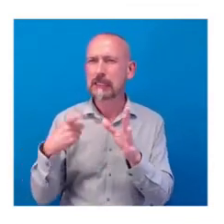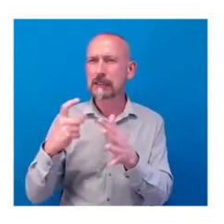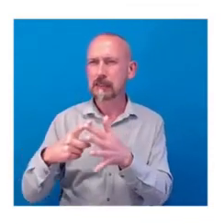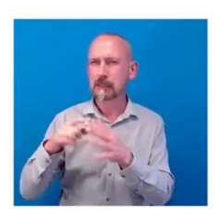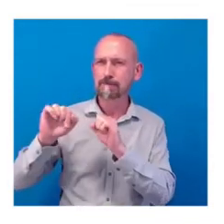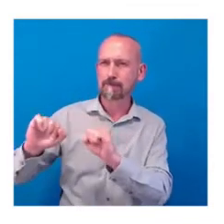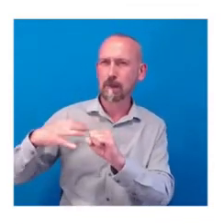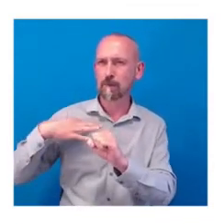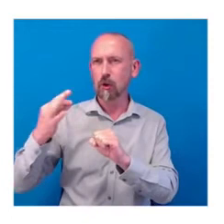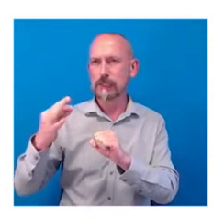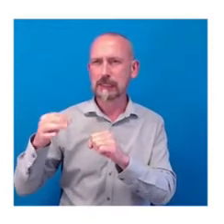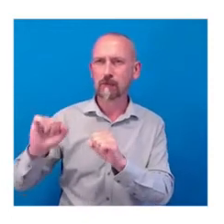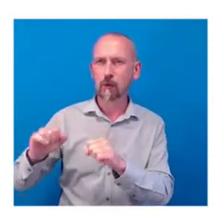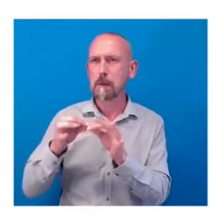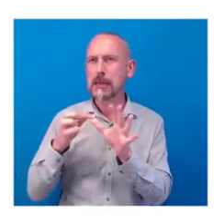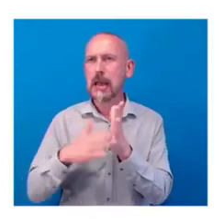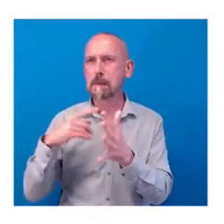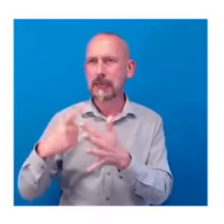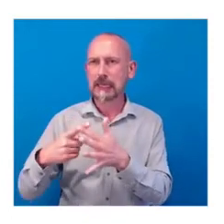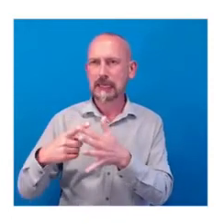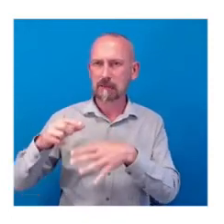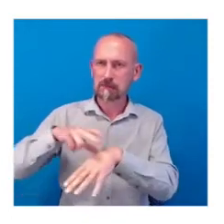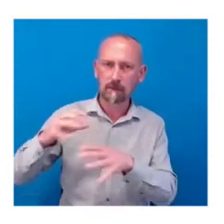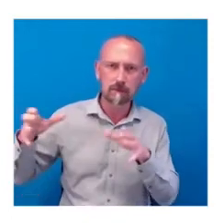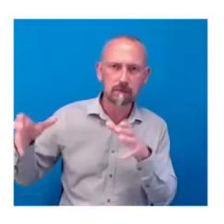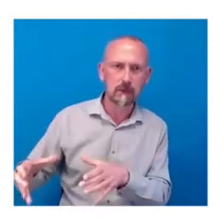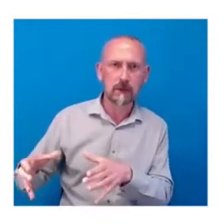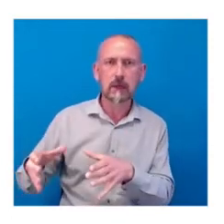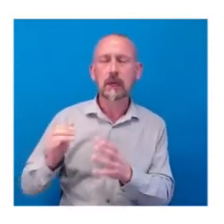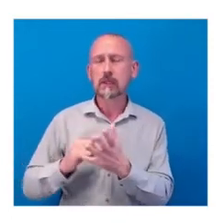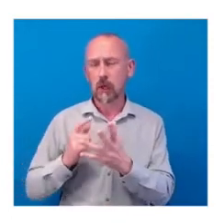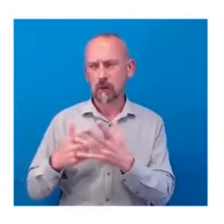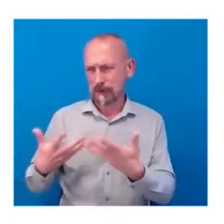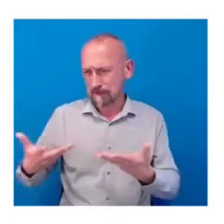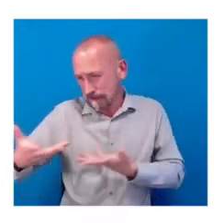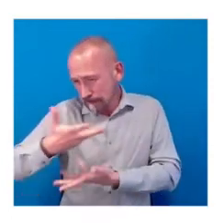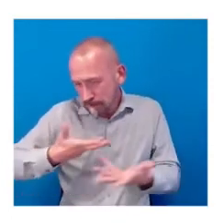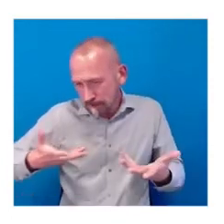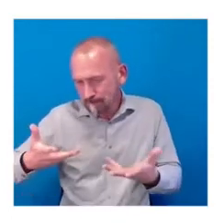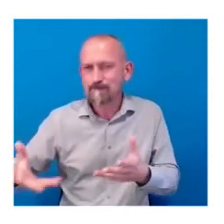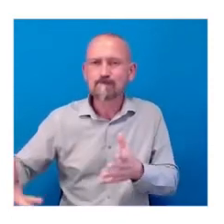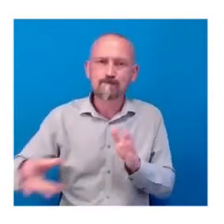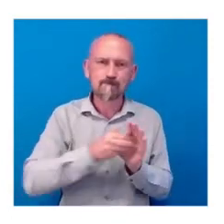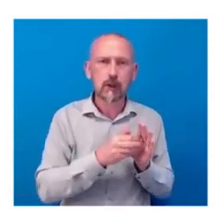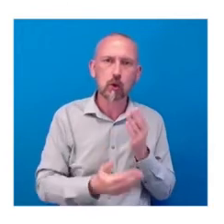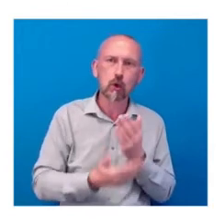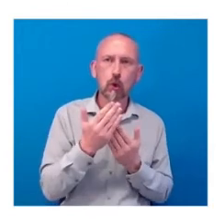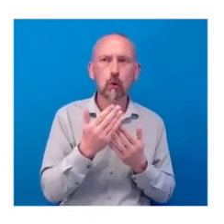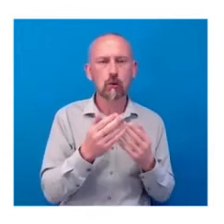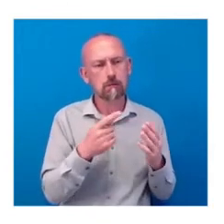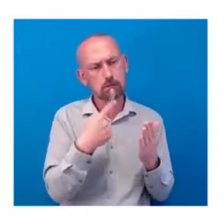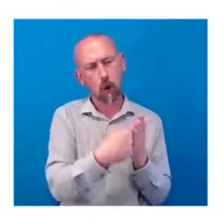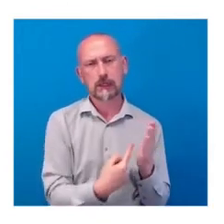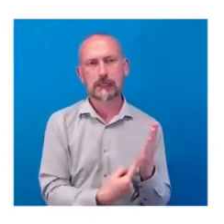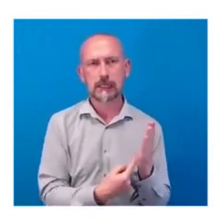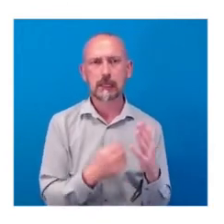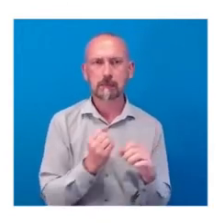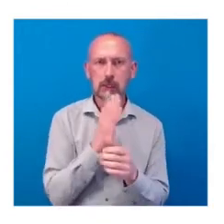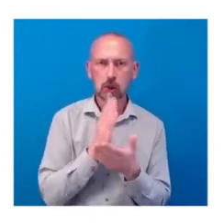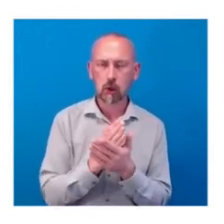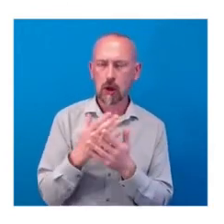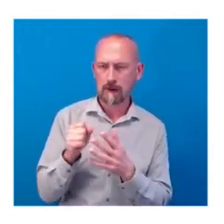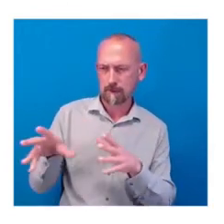a specific editorial policy to reflect our commitment to more effectively audio describing on-screen diversity. The